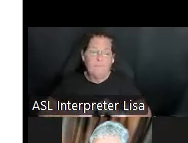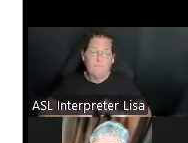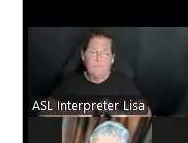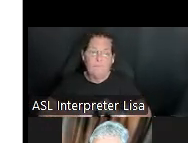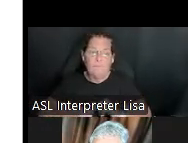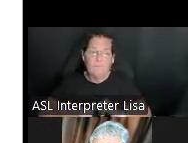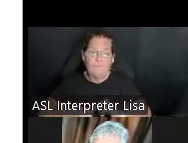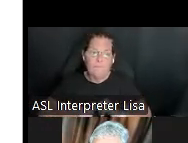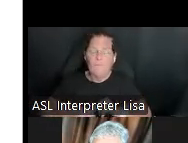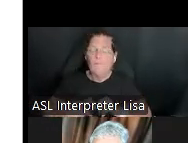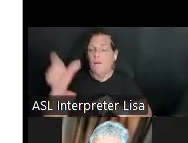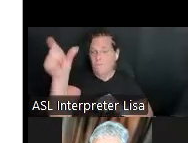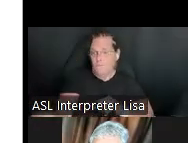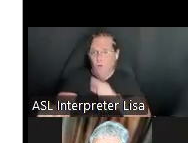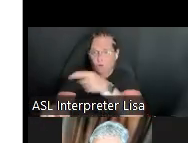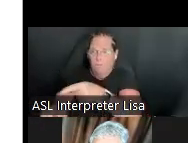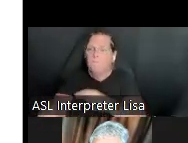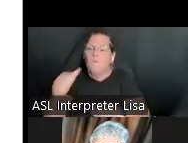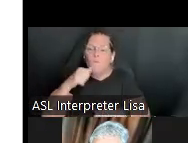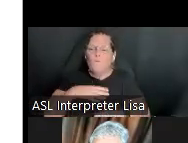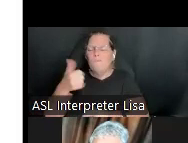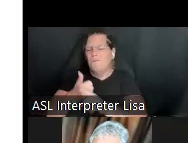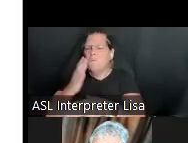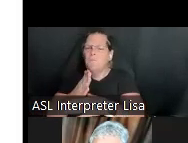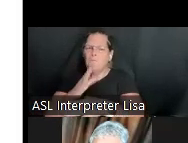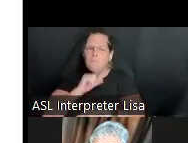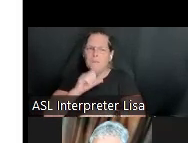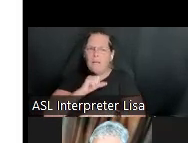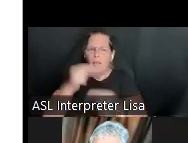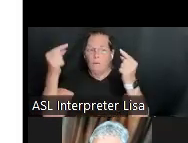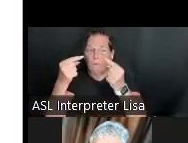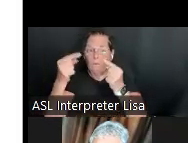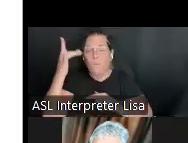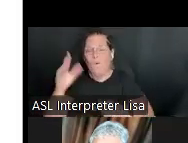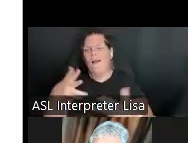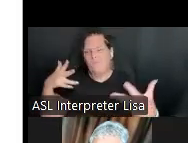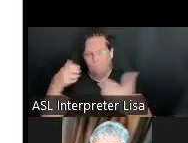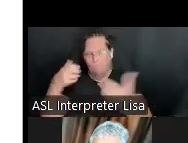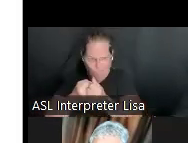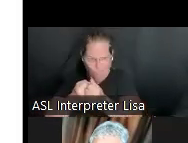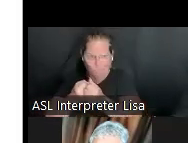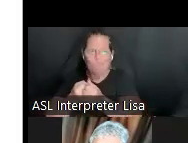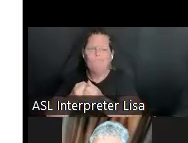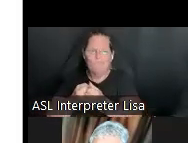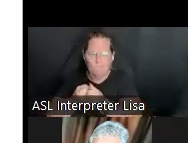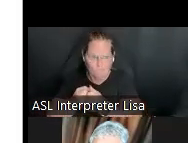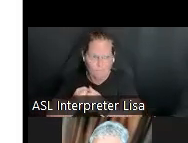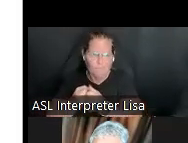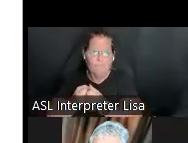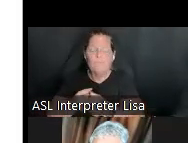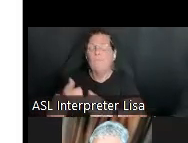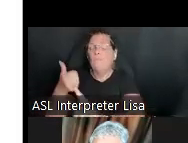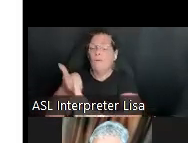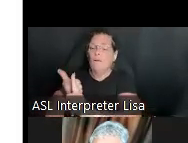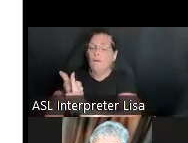there is a middle-aged female with a brain injury from a motor vehicle accident, from a crash.